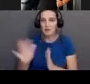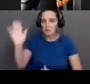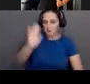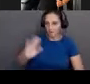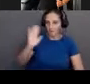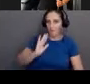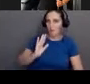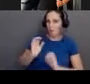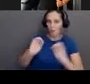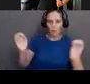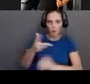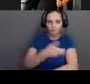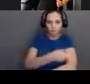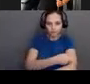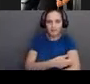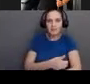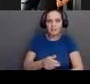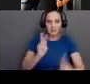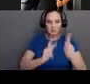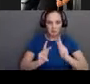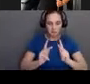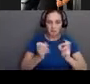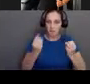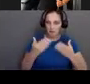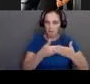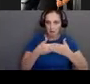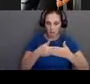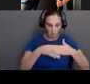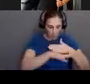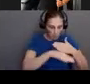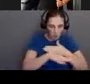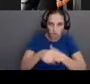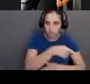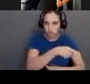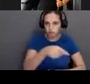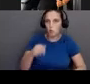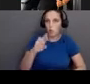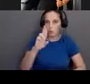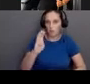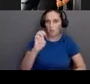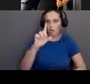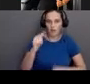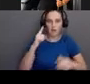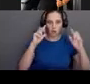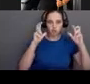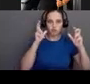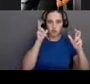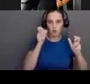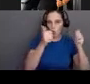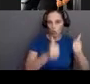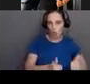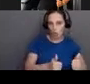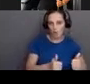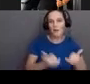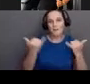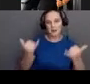But now, you know, CMD has definitely taken that spot because there is no vaccine yet.